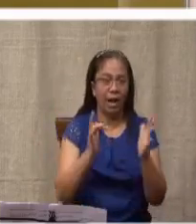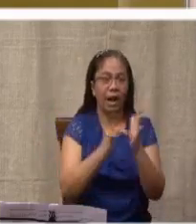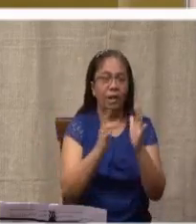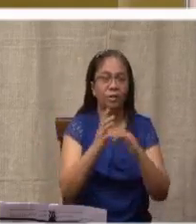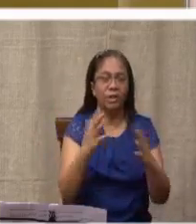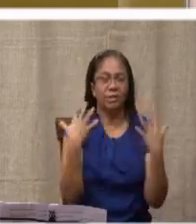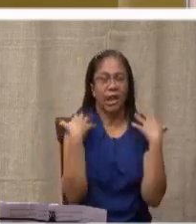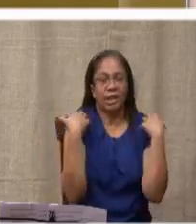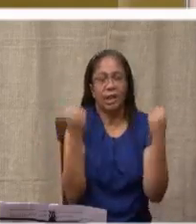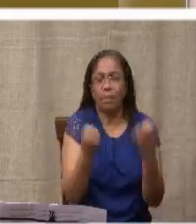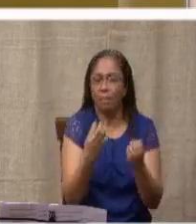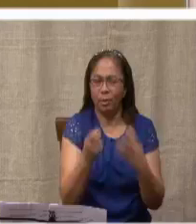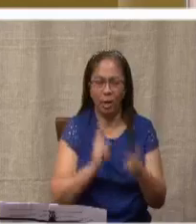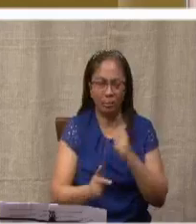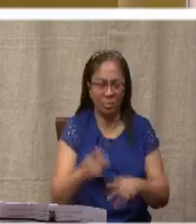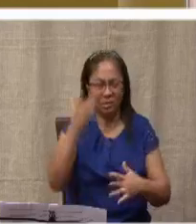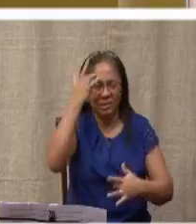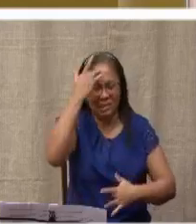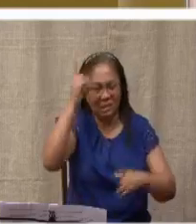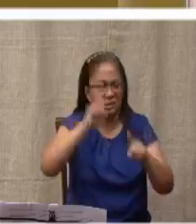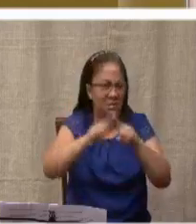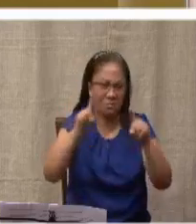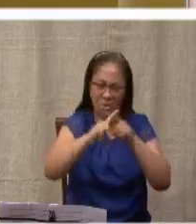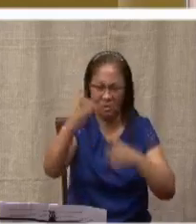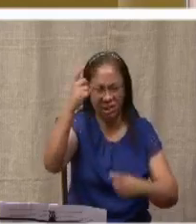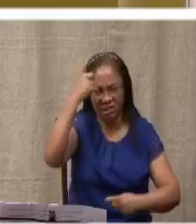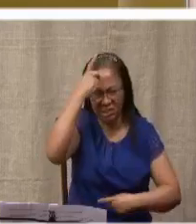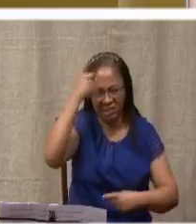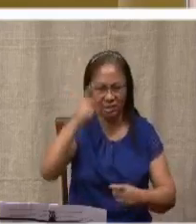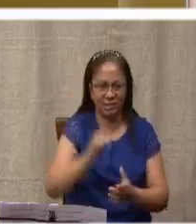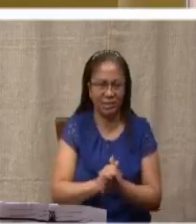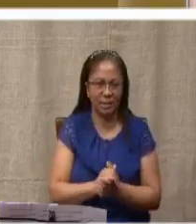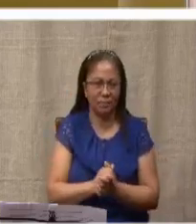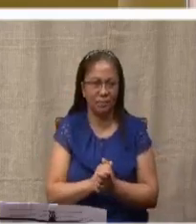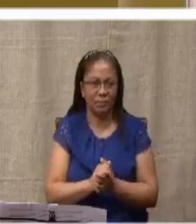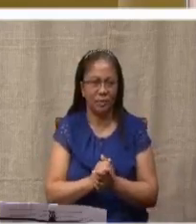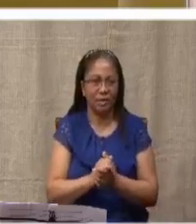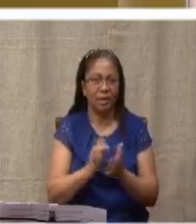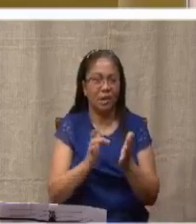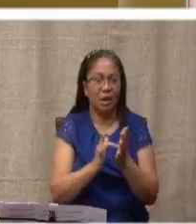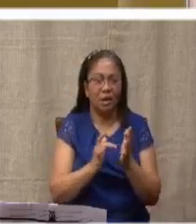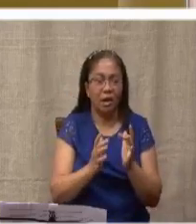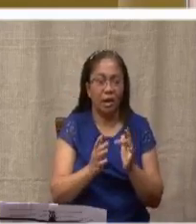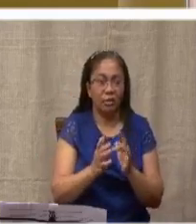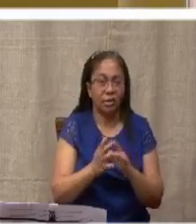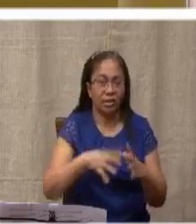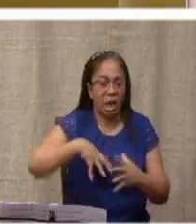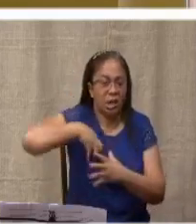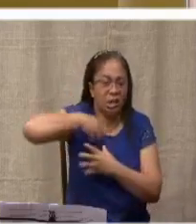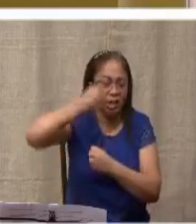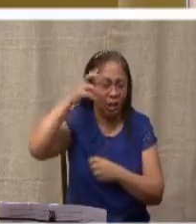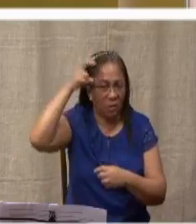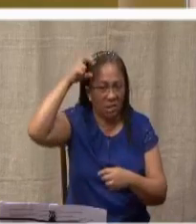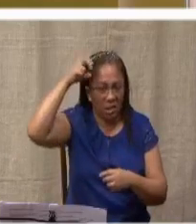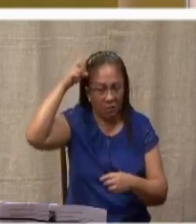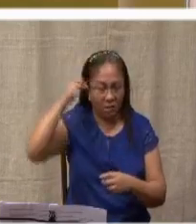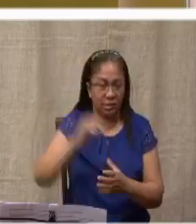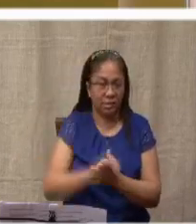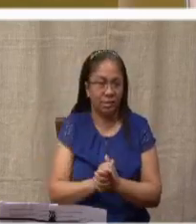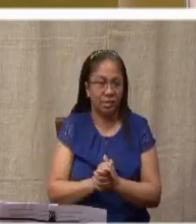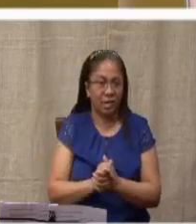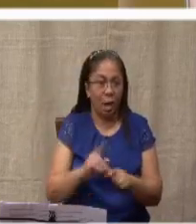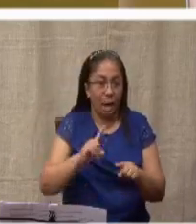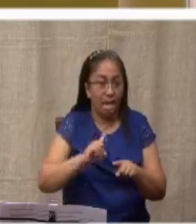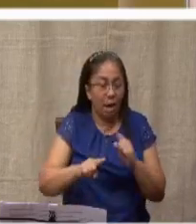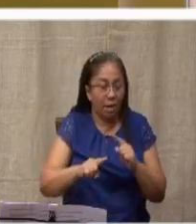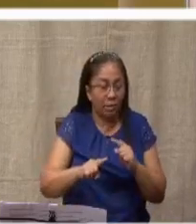suffering from diseases of one kind or another he also cast out many devils but he would